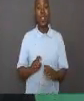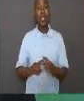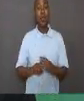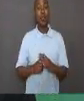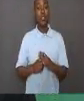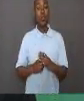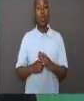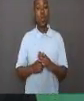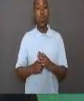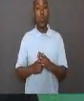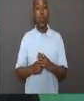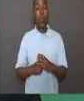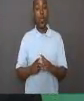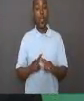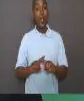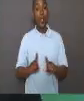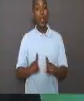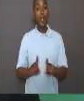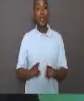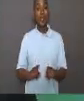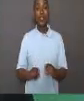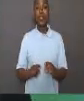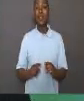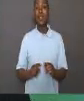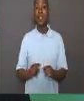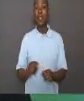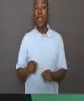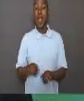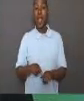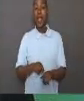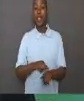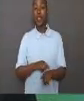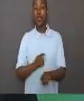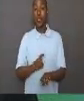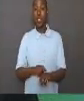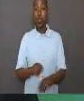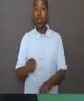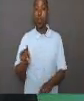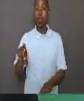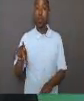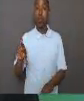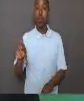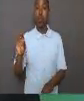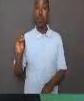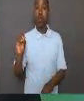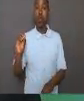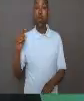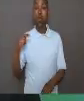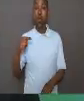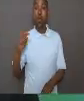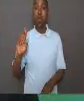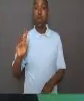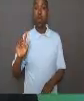to produce buds called proglottids. This is